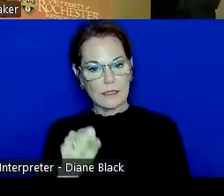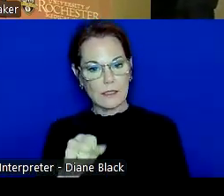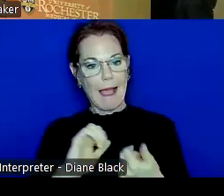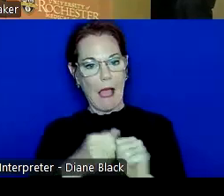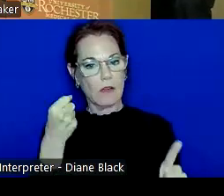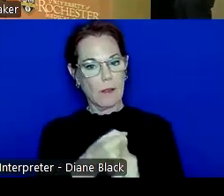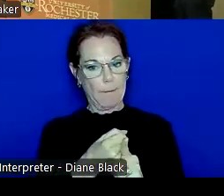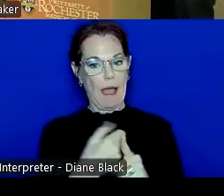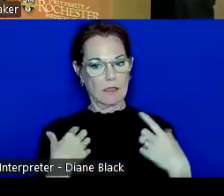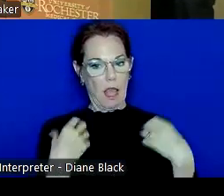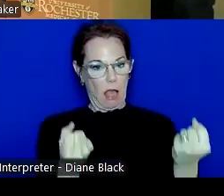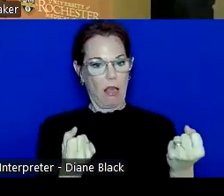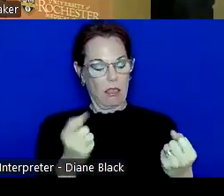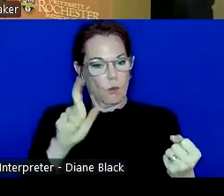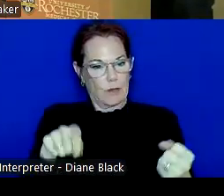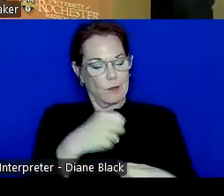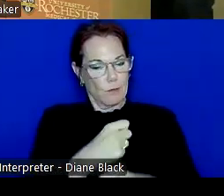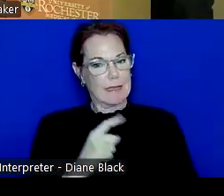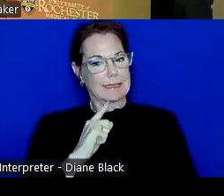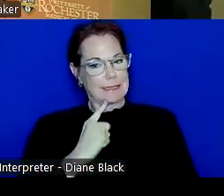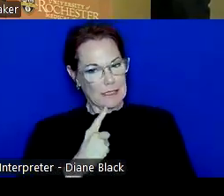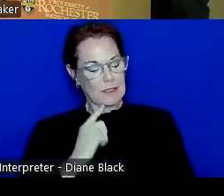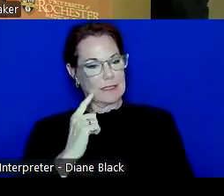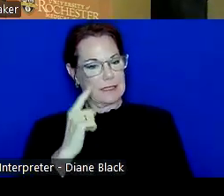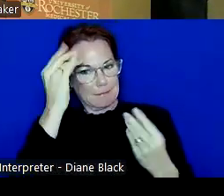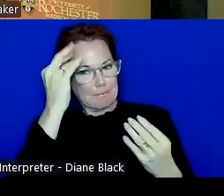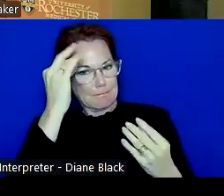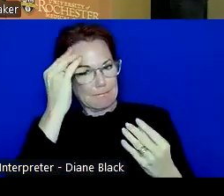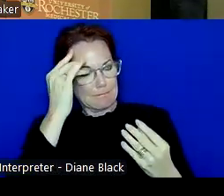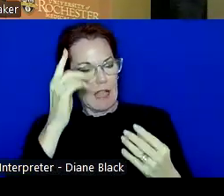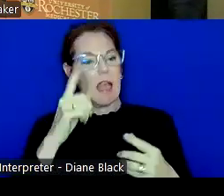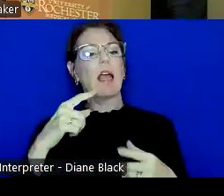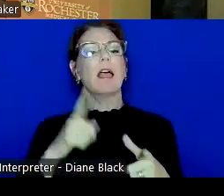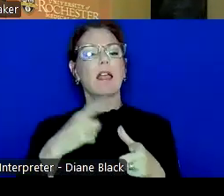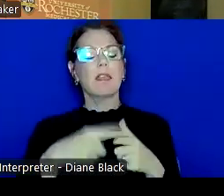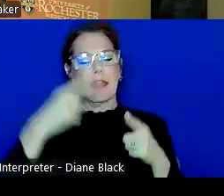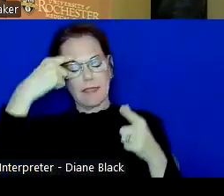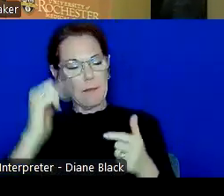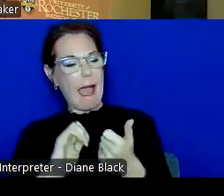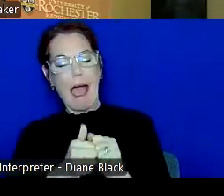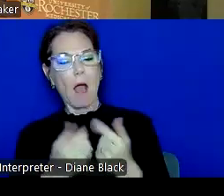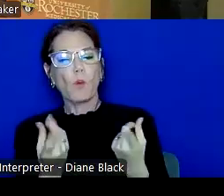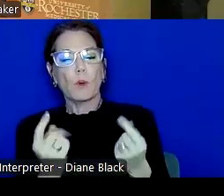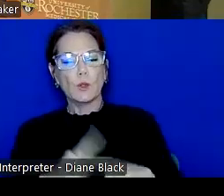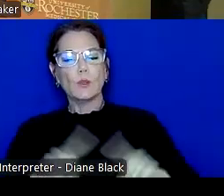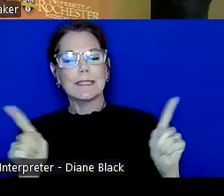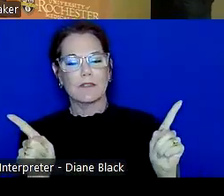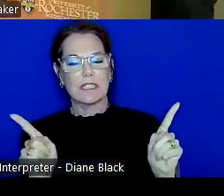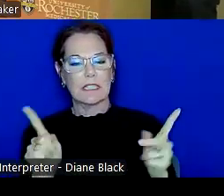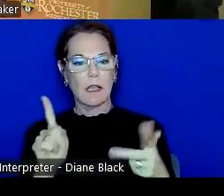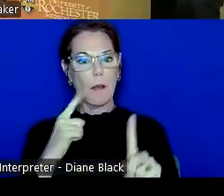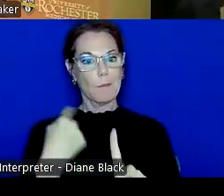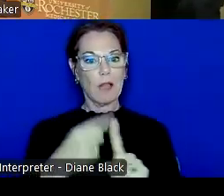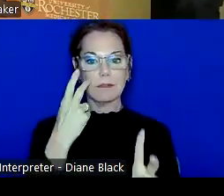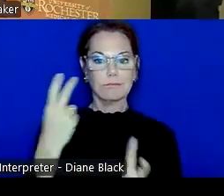health. We need to take it seriously and think, what do we have to do differently? And what can we learn from the failures of the past, both